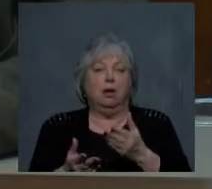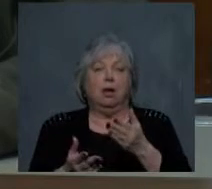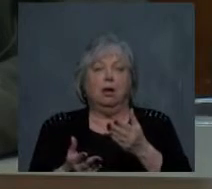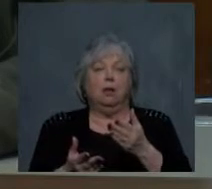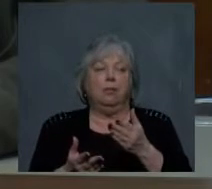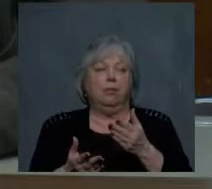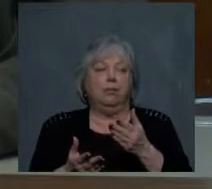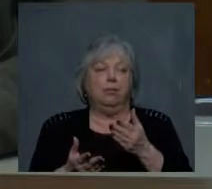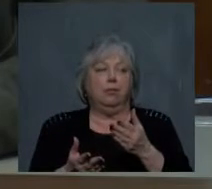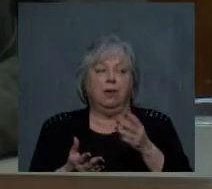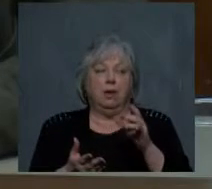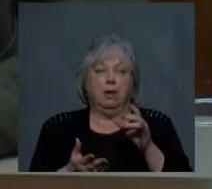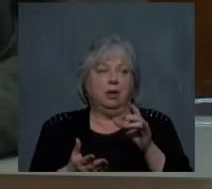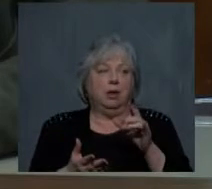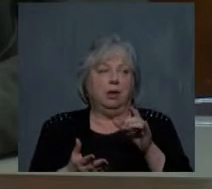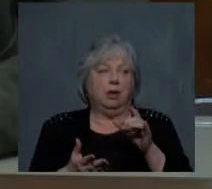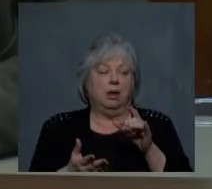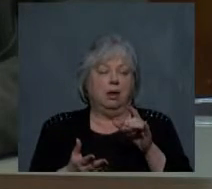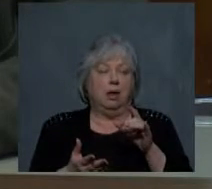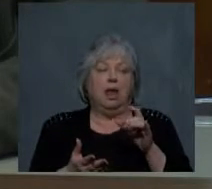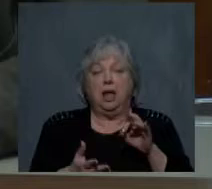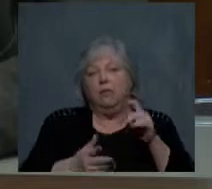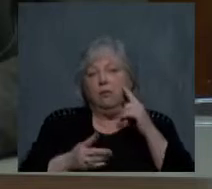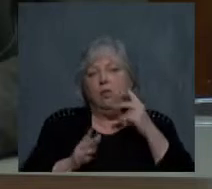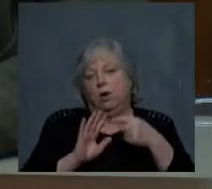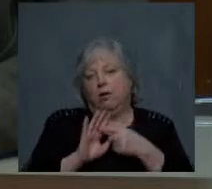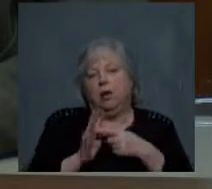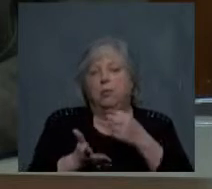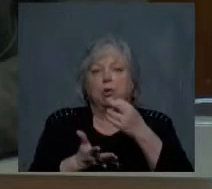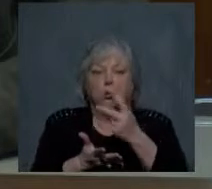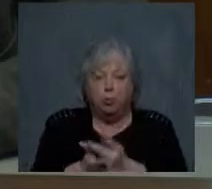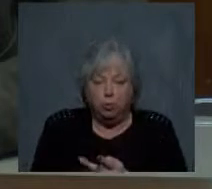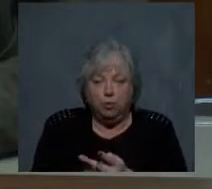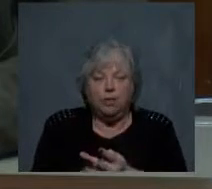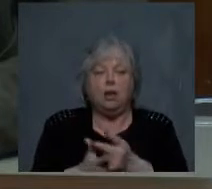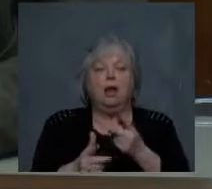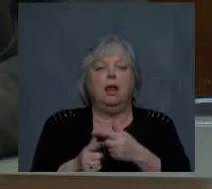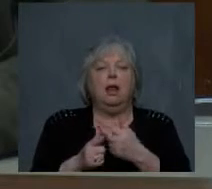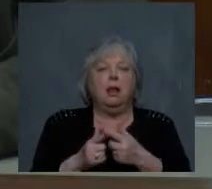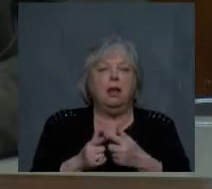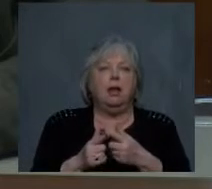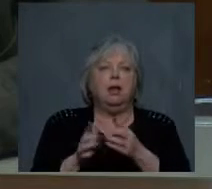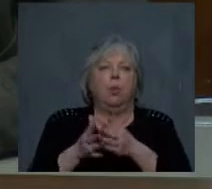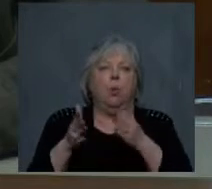approve it, and then that widening is a standard procedure that happens after that.